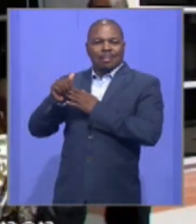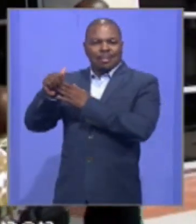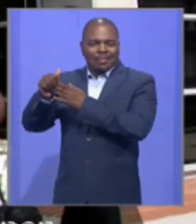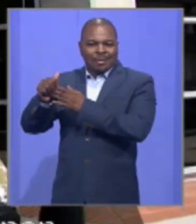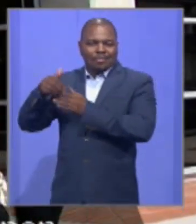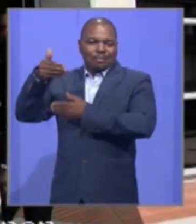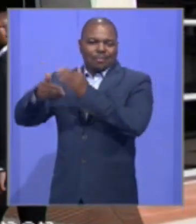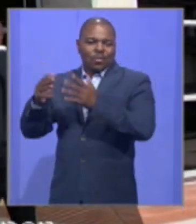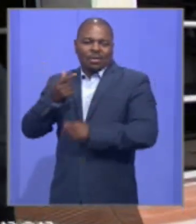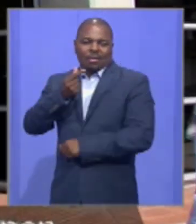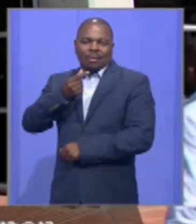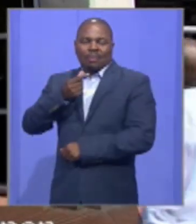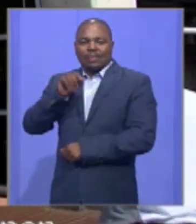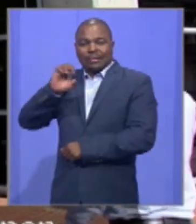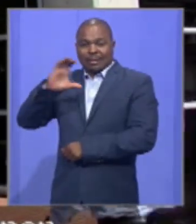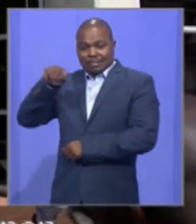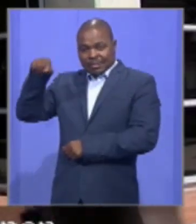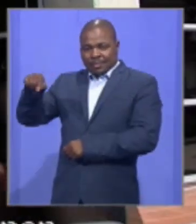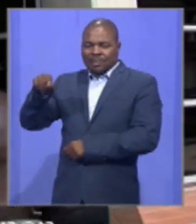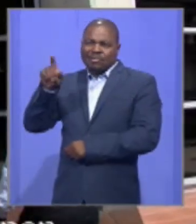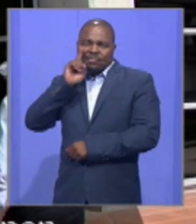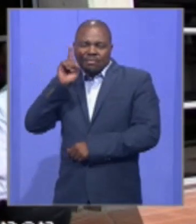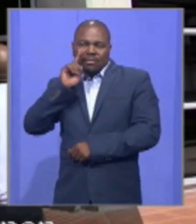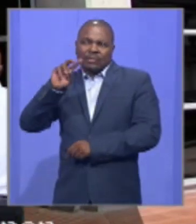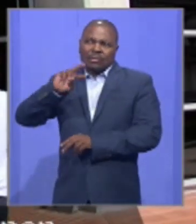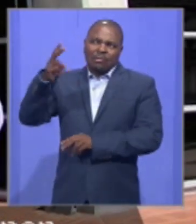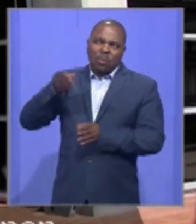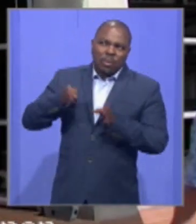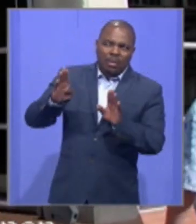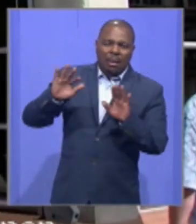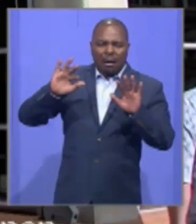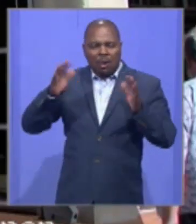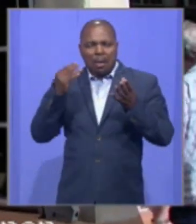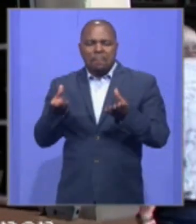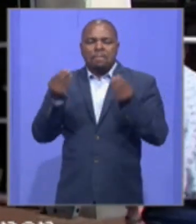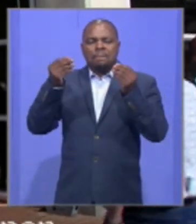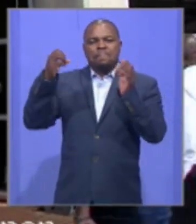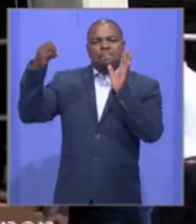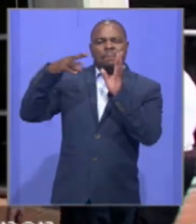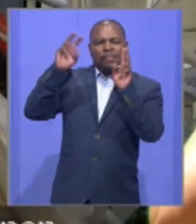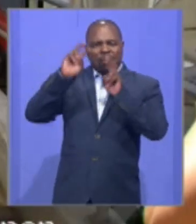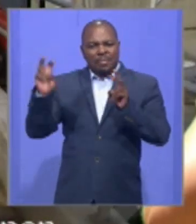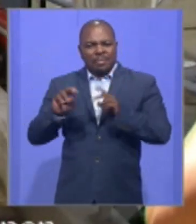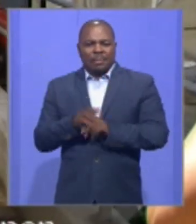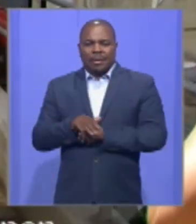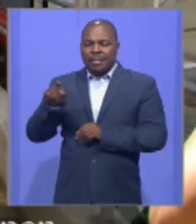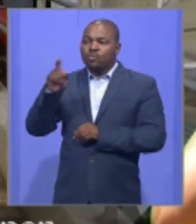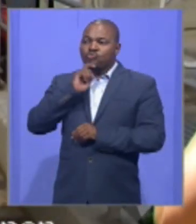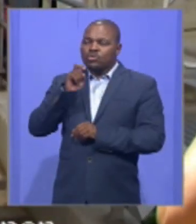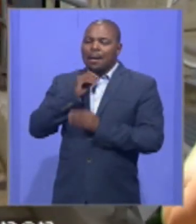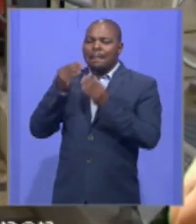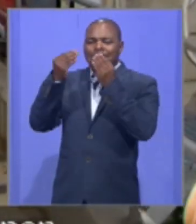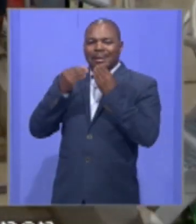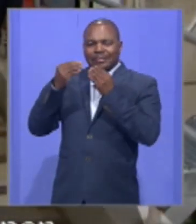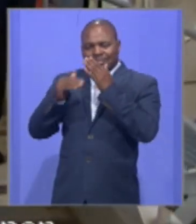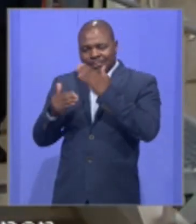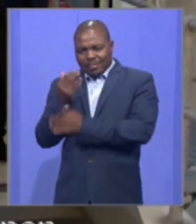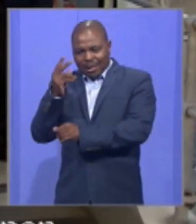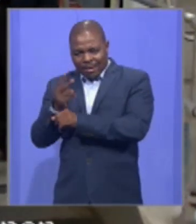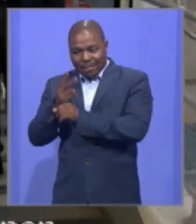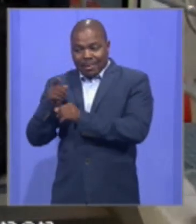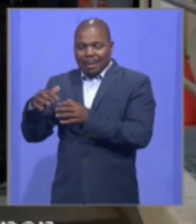Eastern Cape ka ditsela tse dintšha tsa go dirisa motlakase o phepa. Projeke ya yone ya go dirisa polastiki sesha go dira motlakase